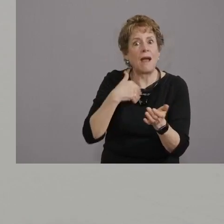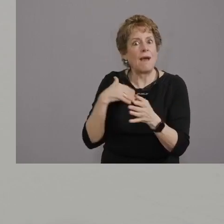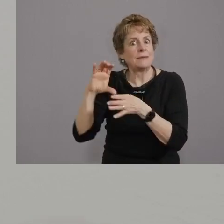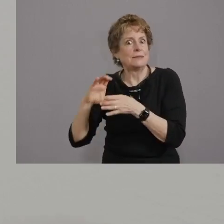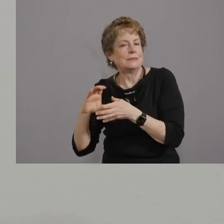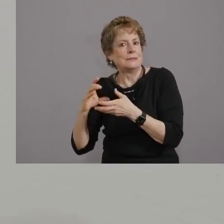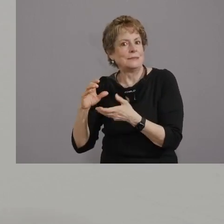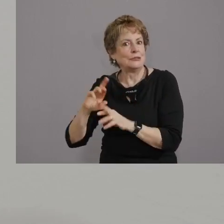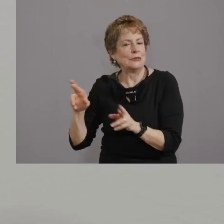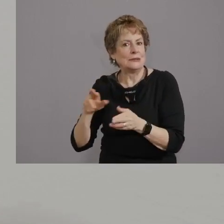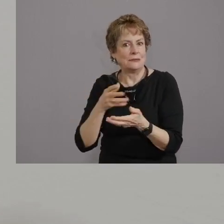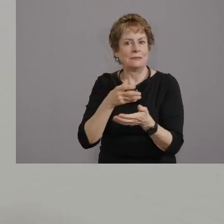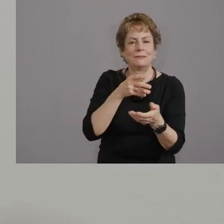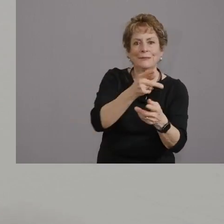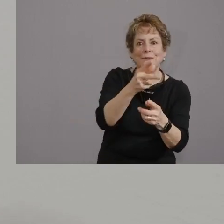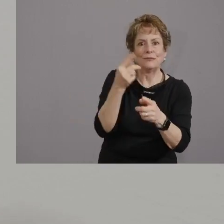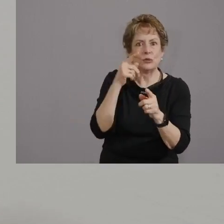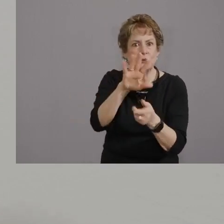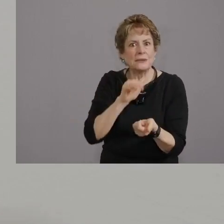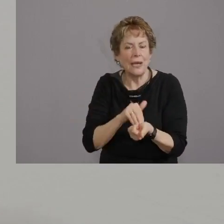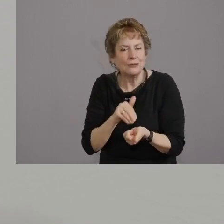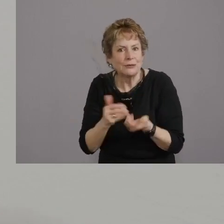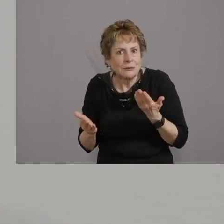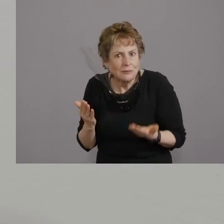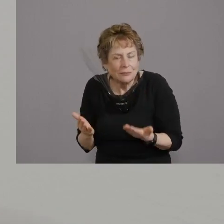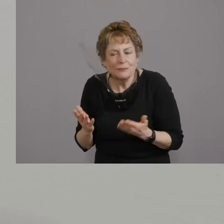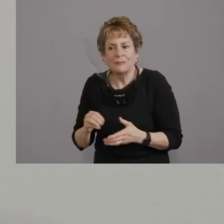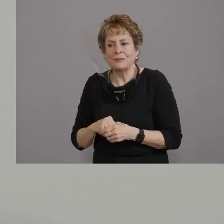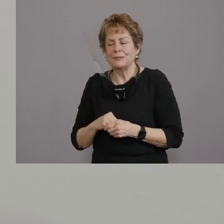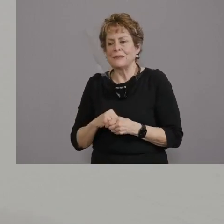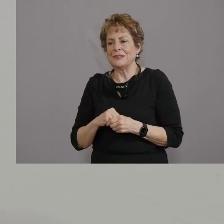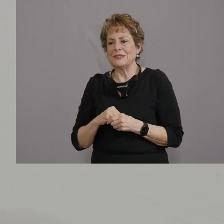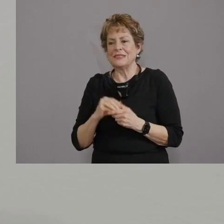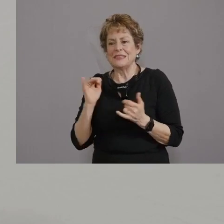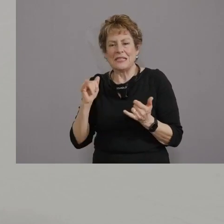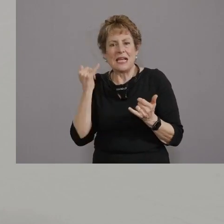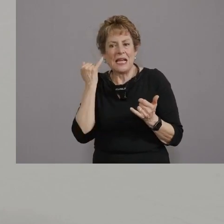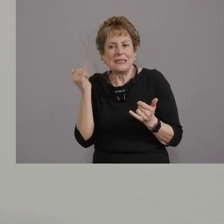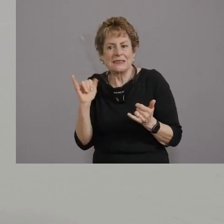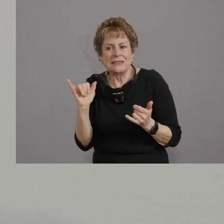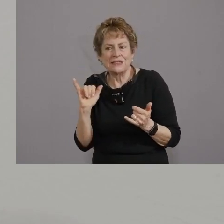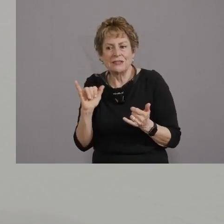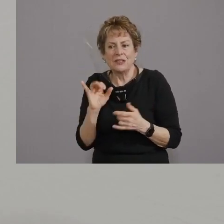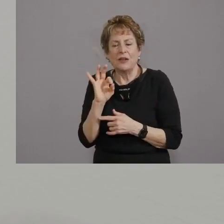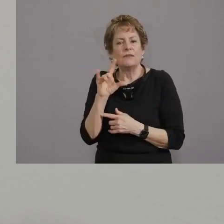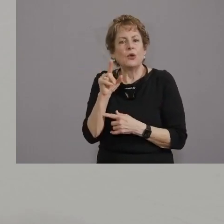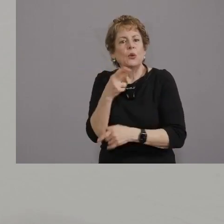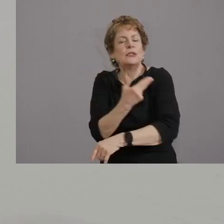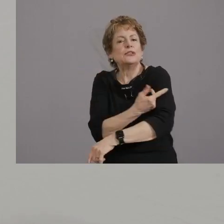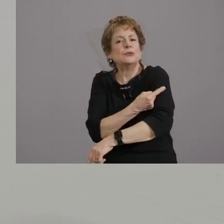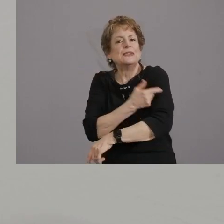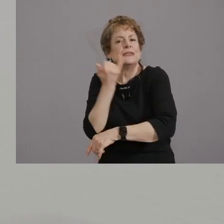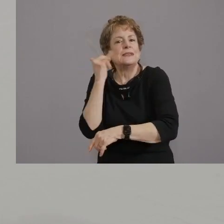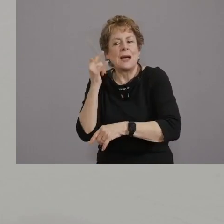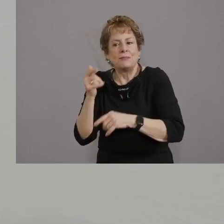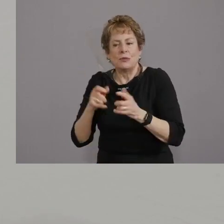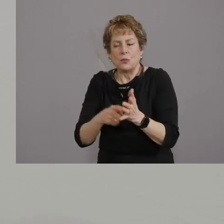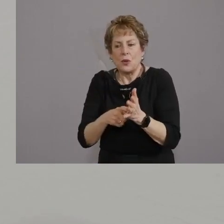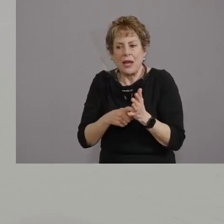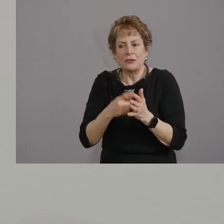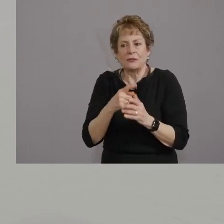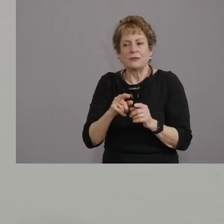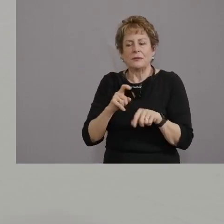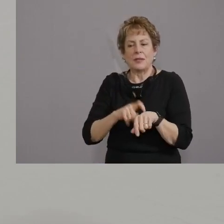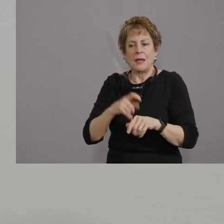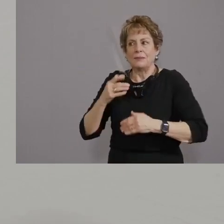to find your influenza shot. It's going to take a while given the limited resources for that. So what we would recommend, and we know